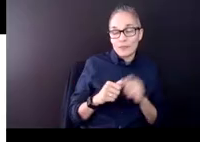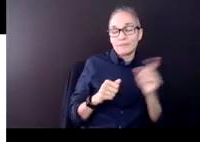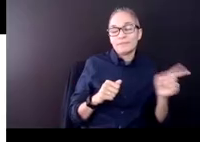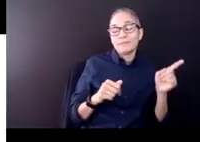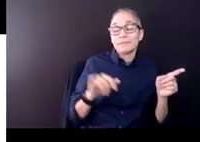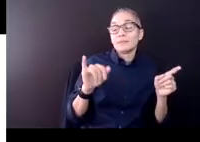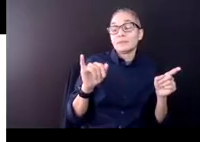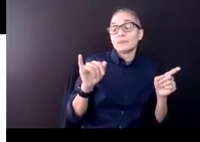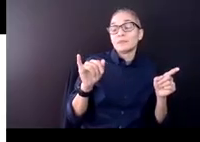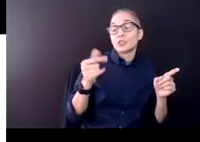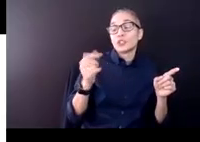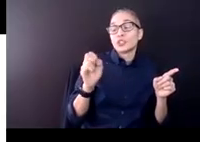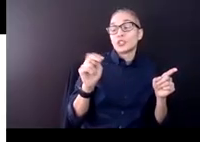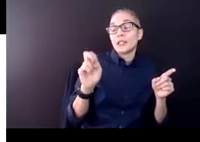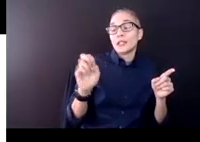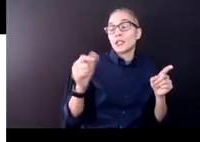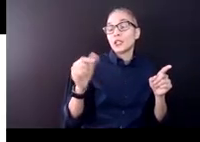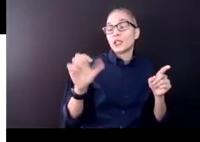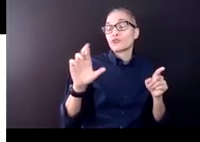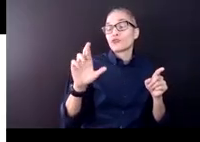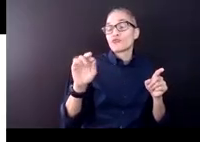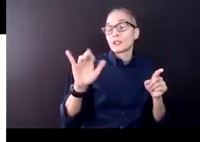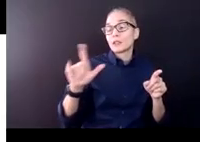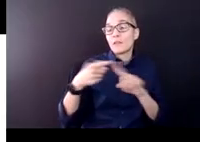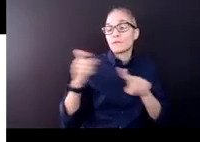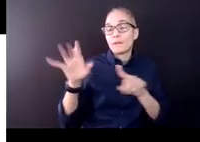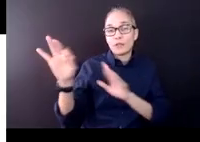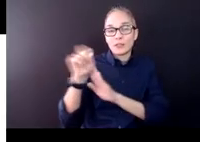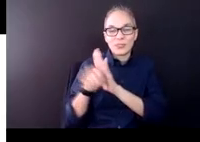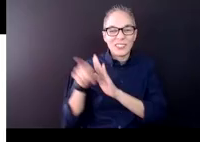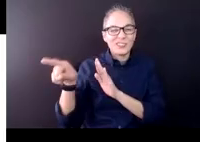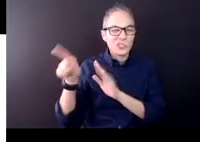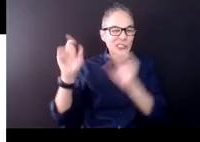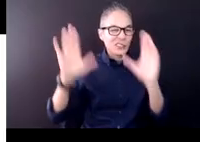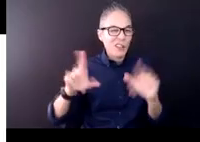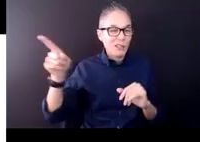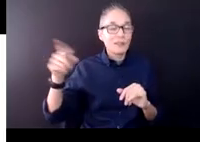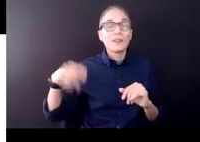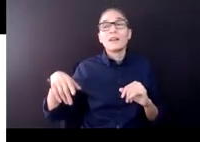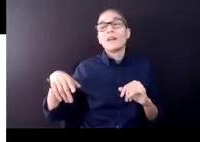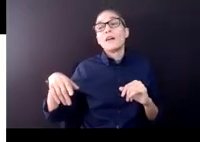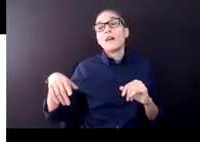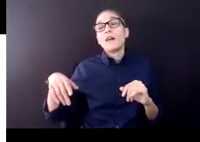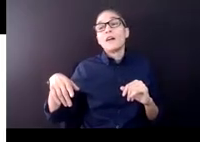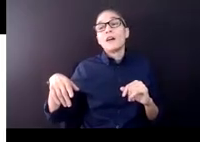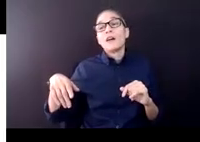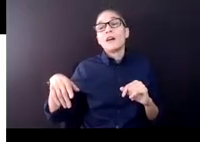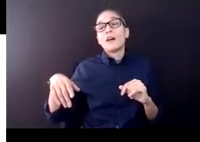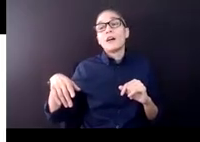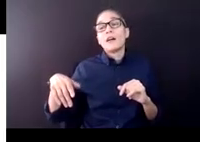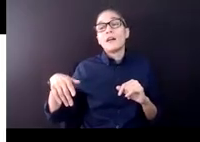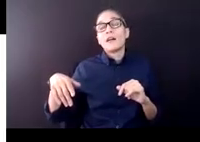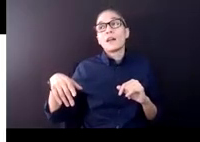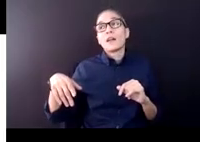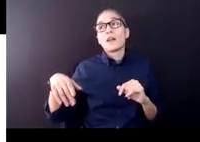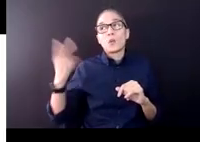Ginny Crisco from Fresno State, a professor and scholar of rhetoric and composition. Um,